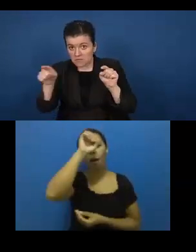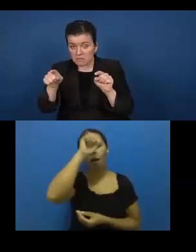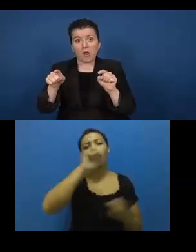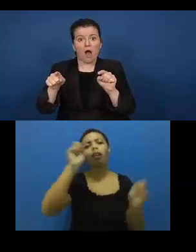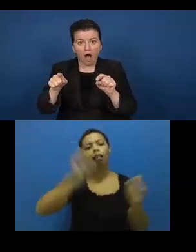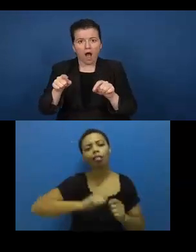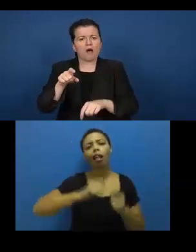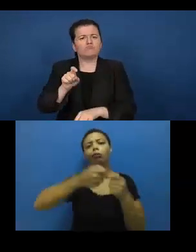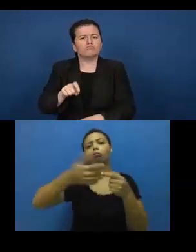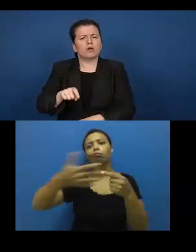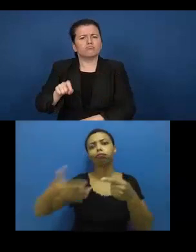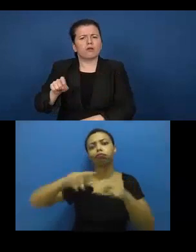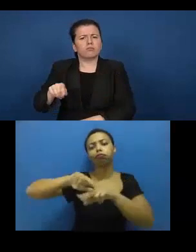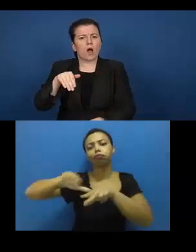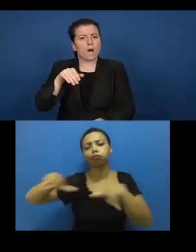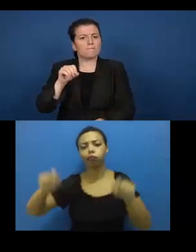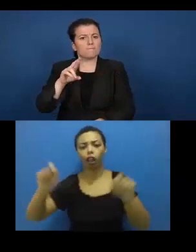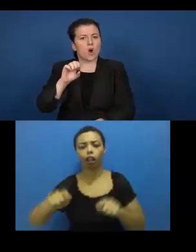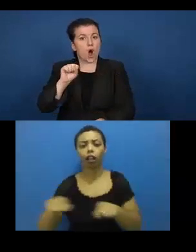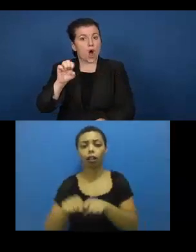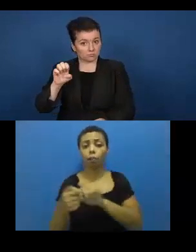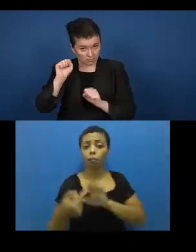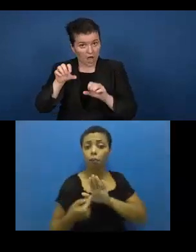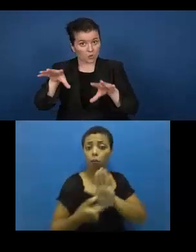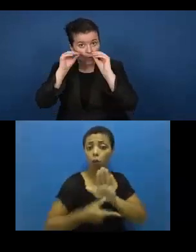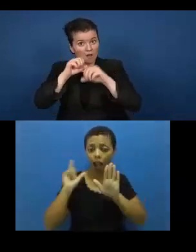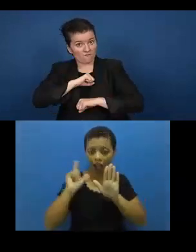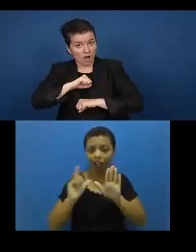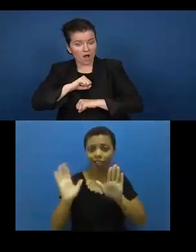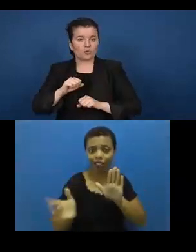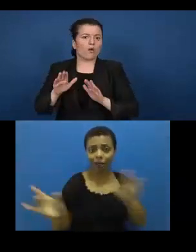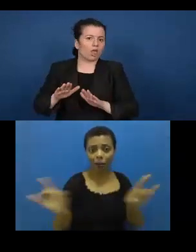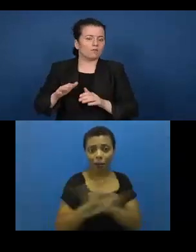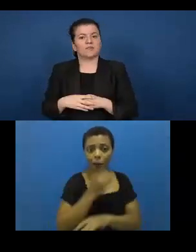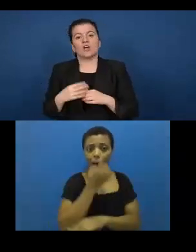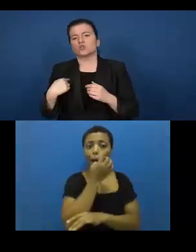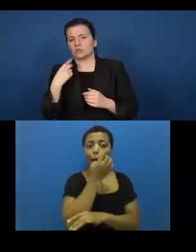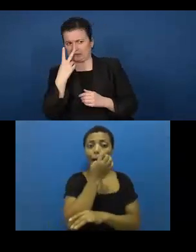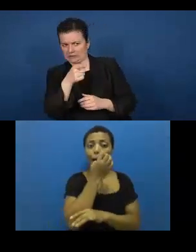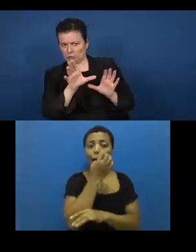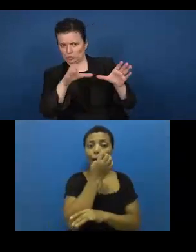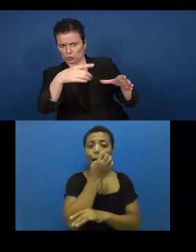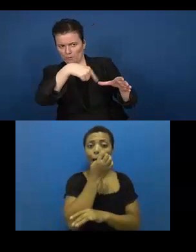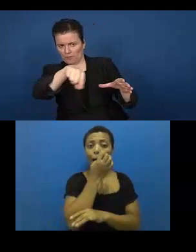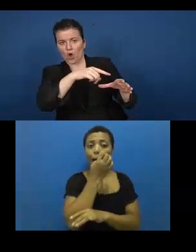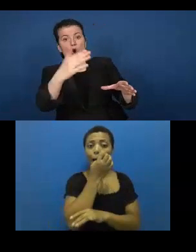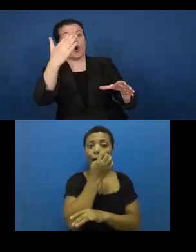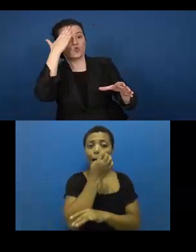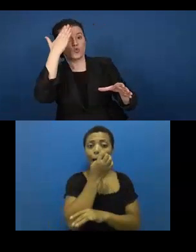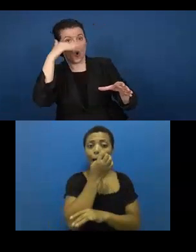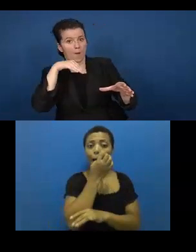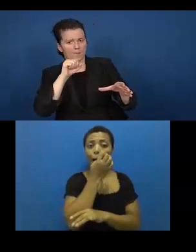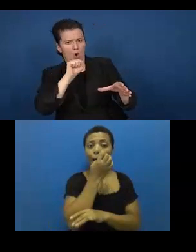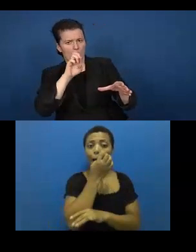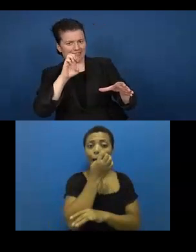shown before, but often users were either already familiar with Morse code, or they were shown the